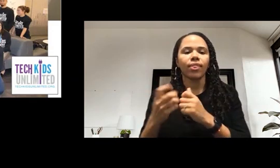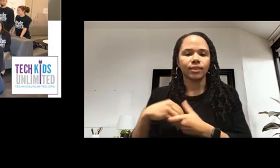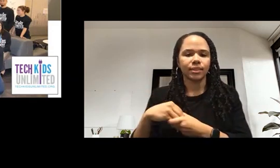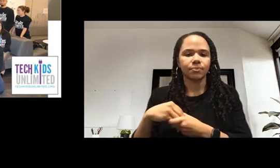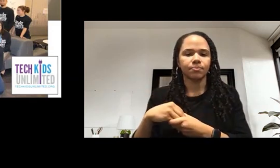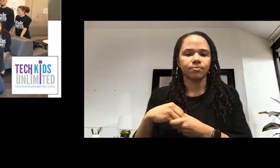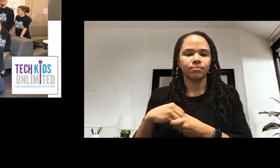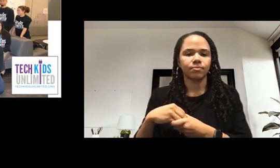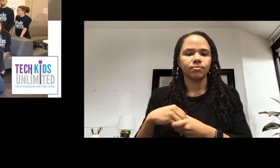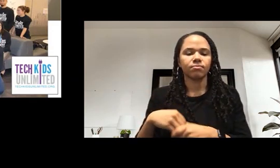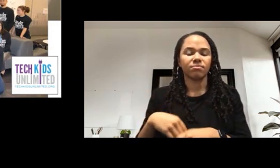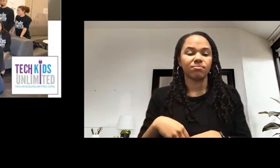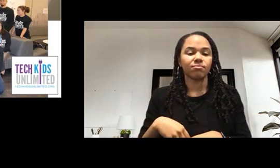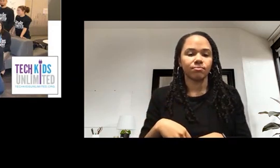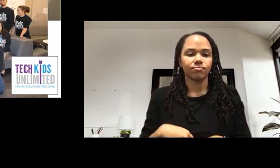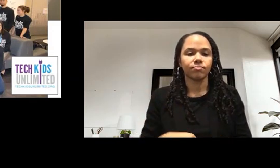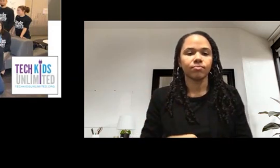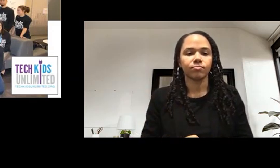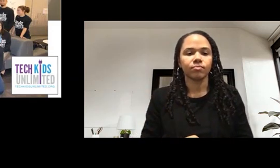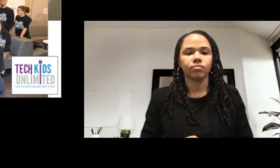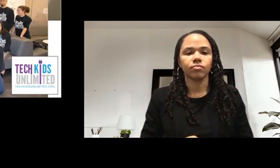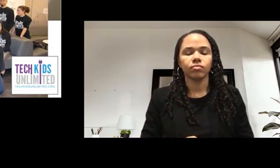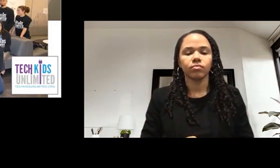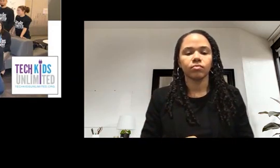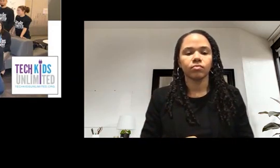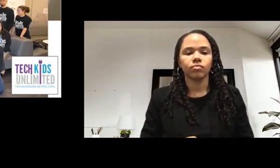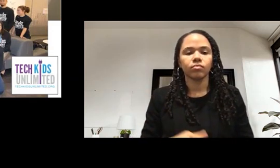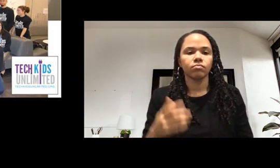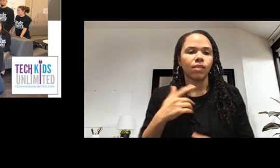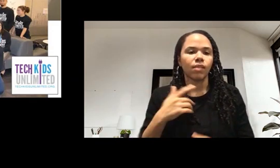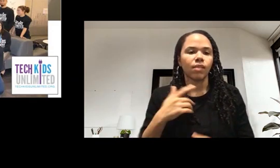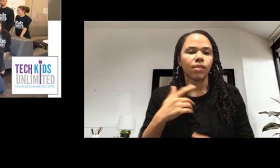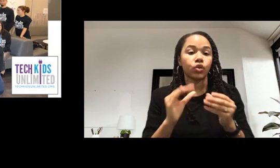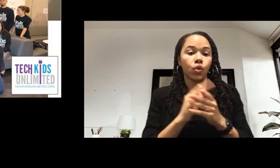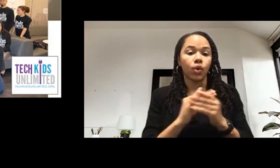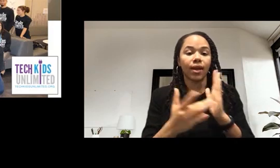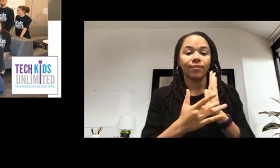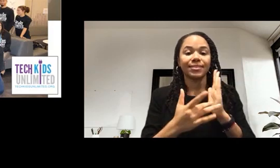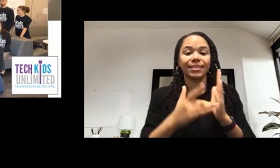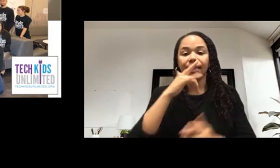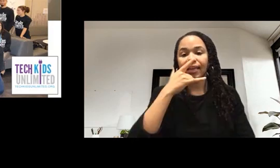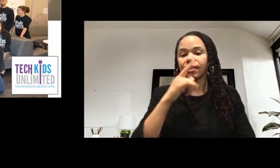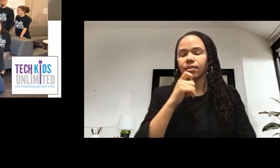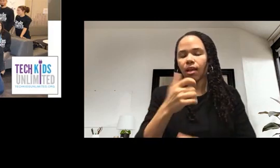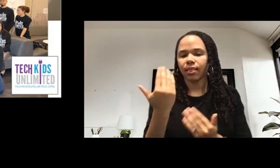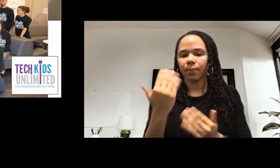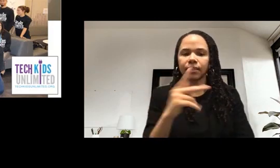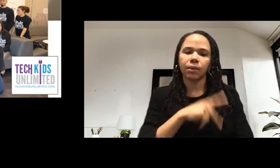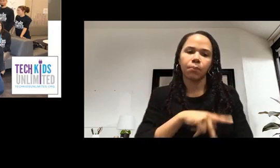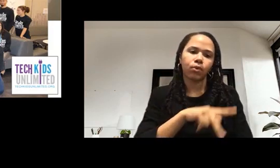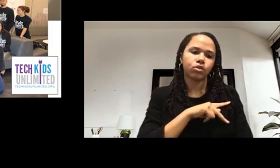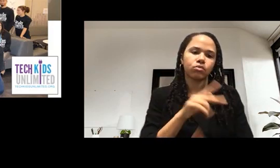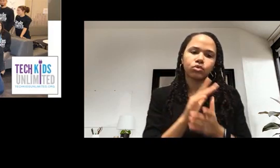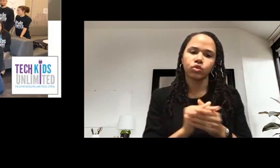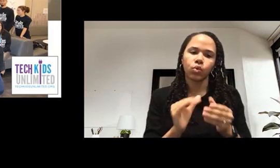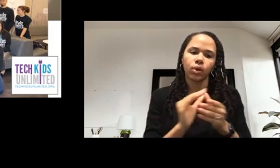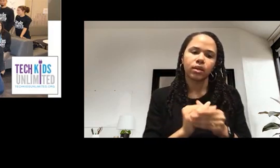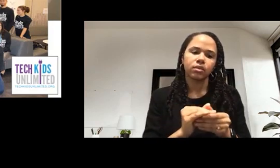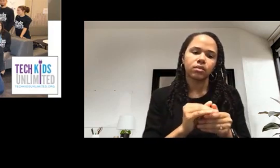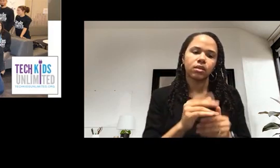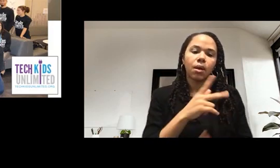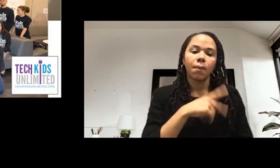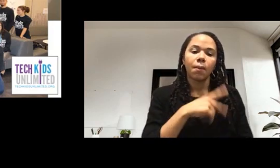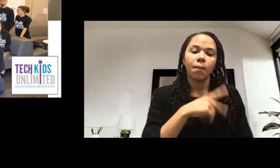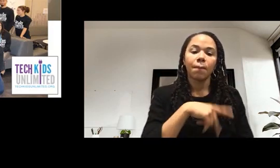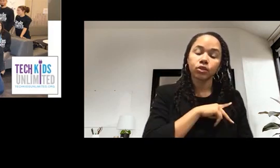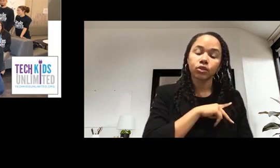tell you that this story of Tech Kids Unlimited is a personal story. To me, the personal is political. I had my